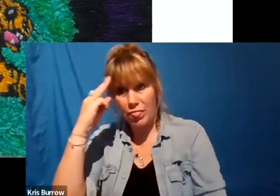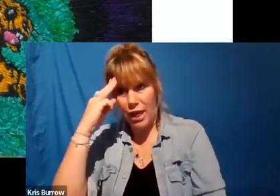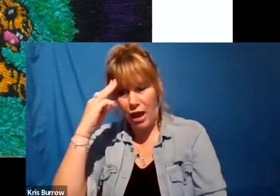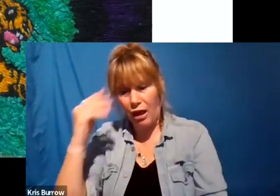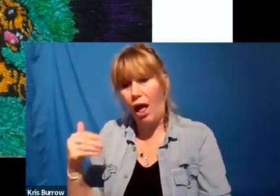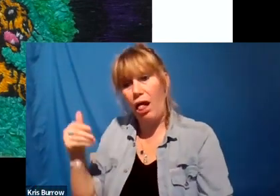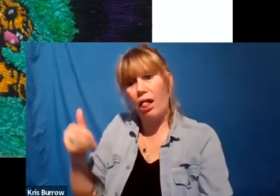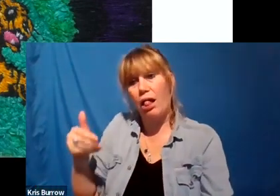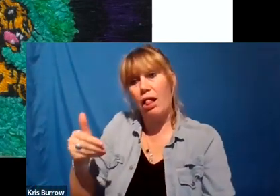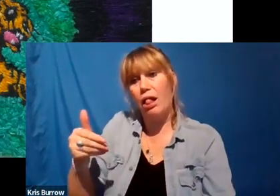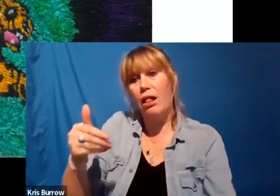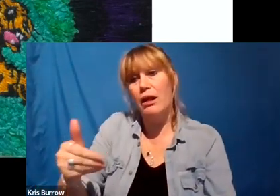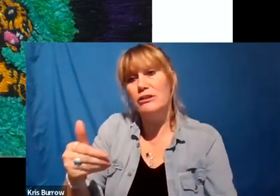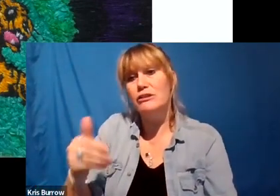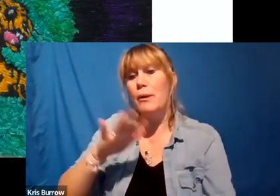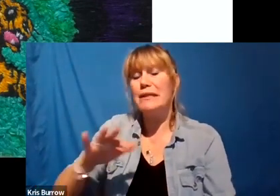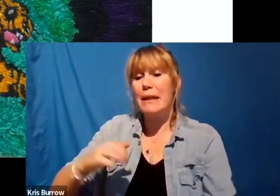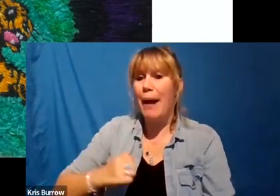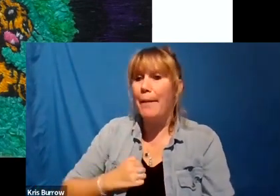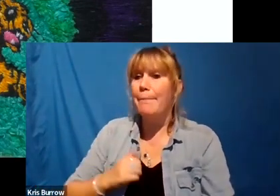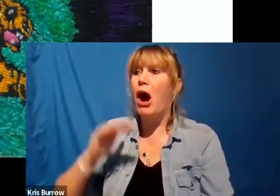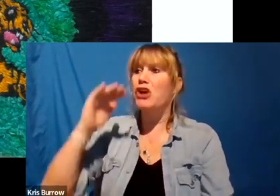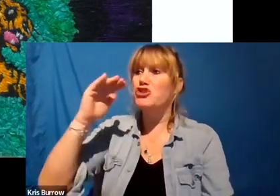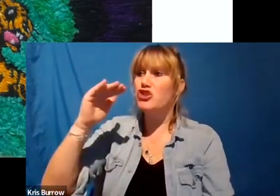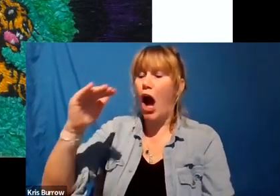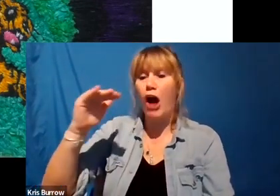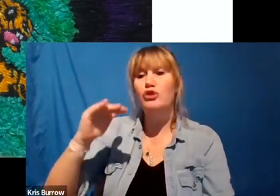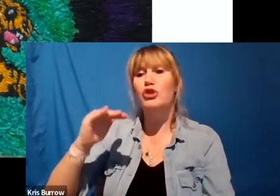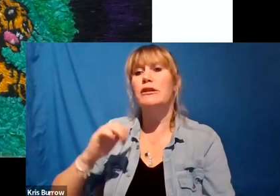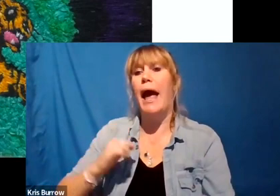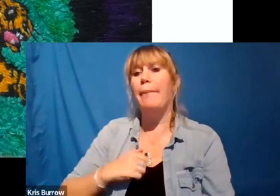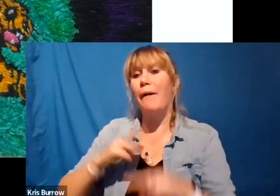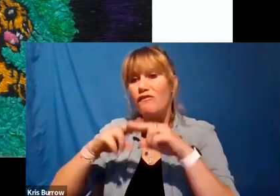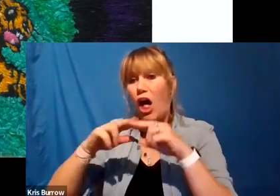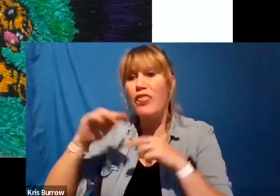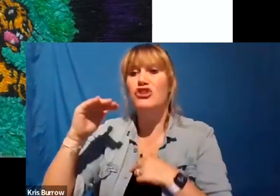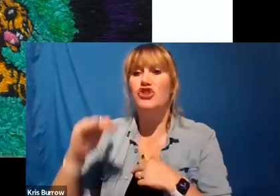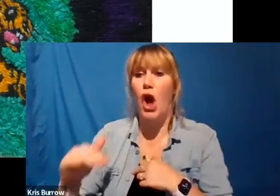of about my childhood and my dad's childhood and family.